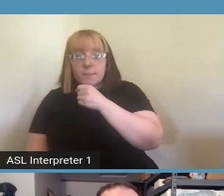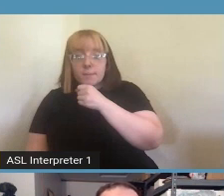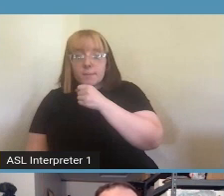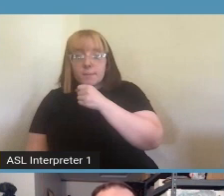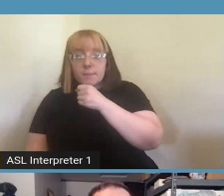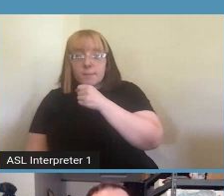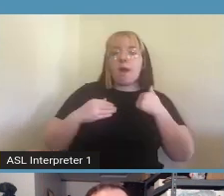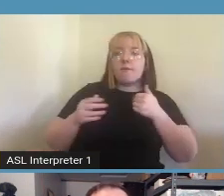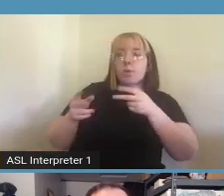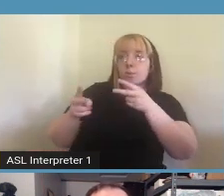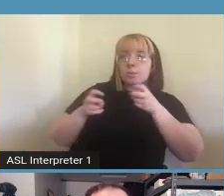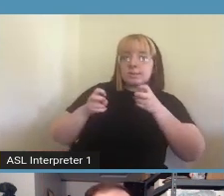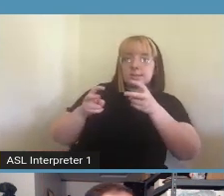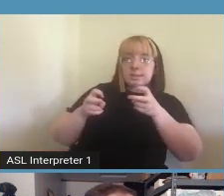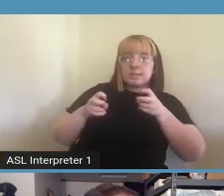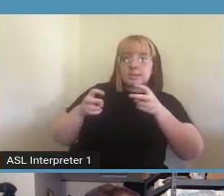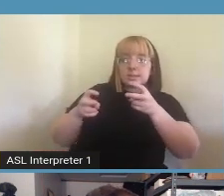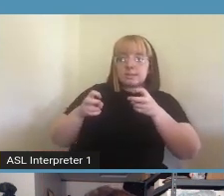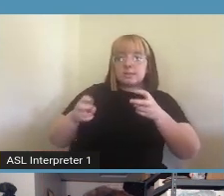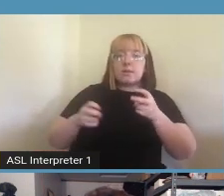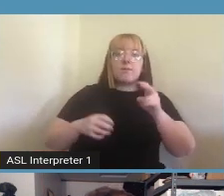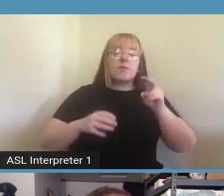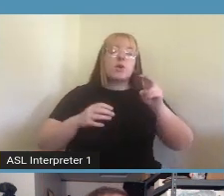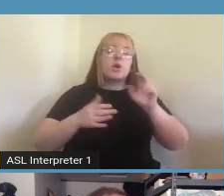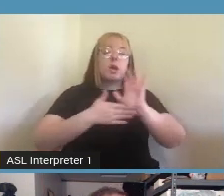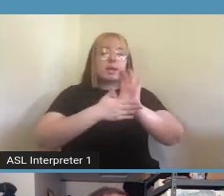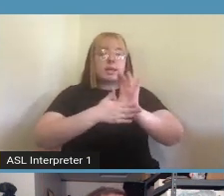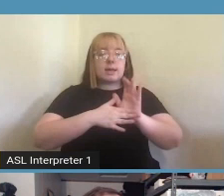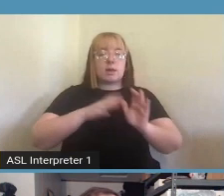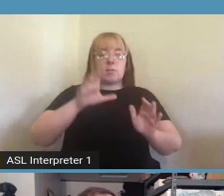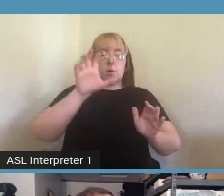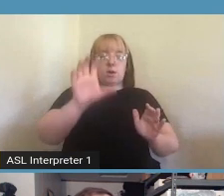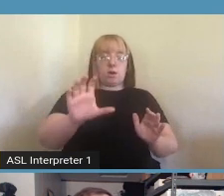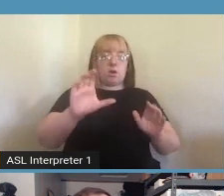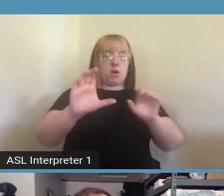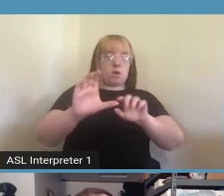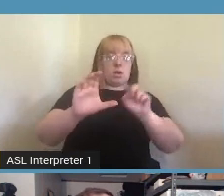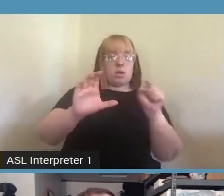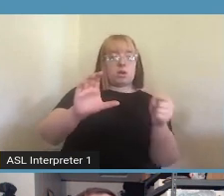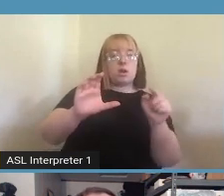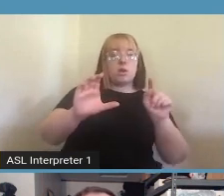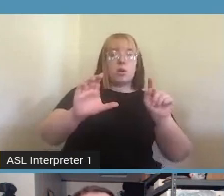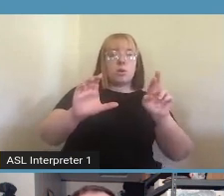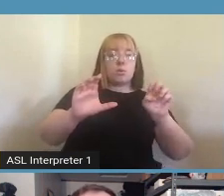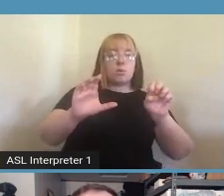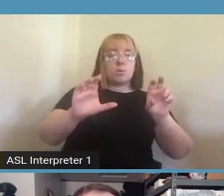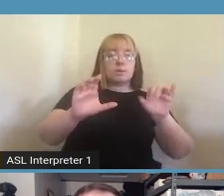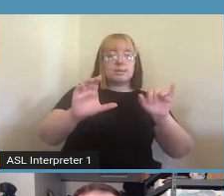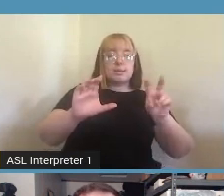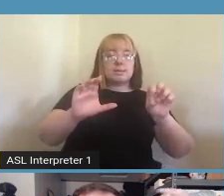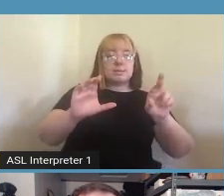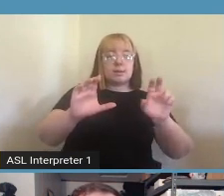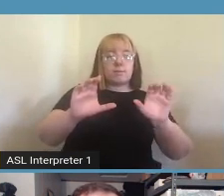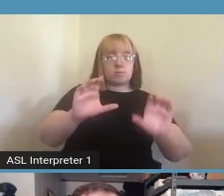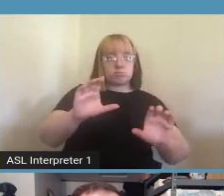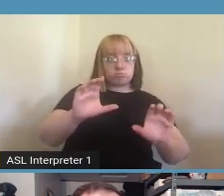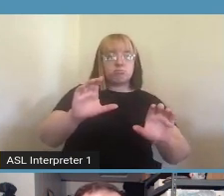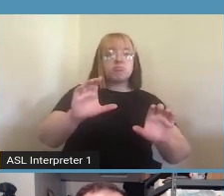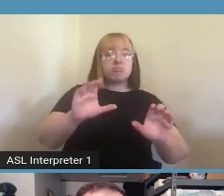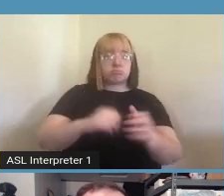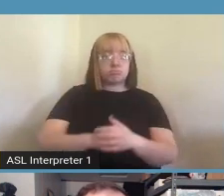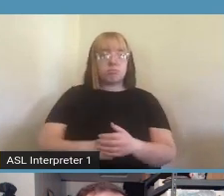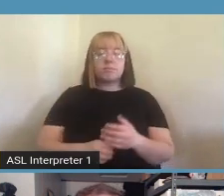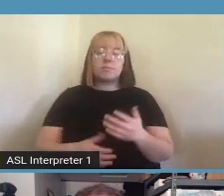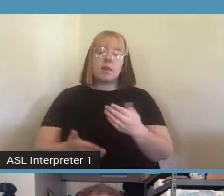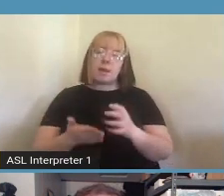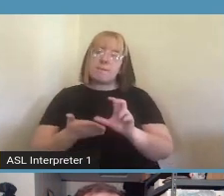receiver which goes right next to the camera, so we can make sure that all the audio comes straight in. Also would invest in a good pair of